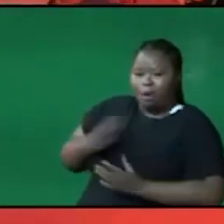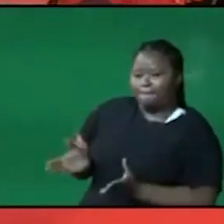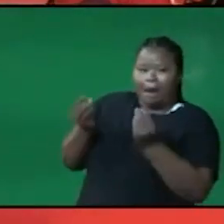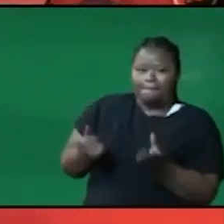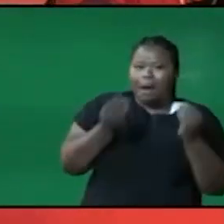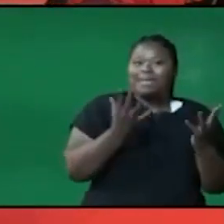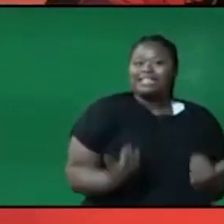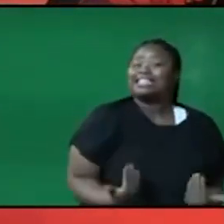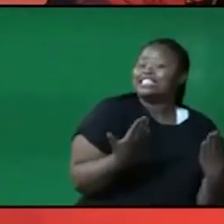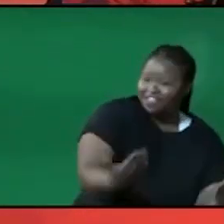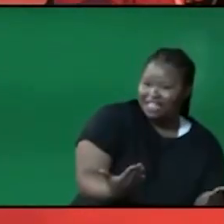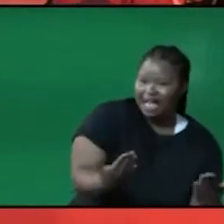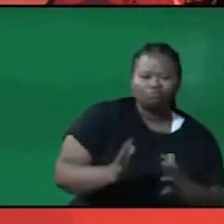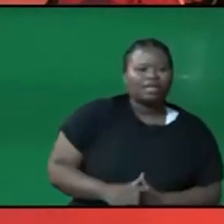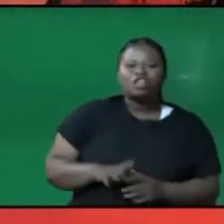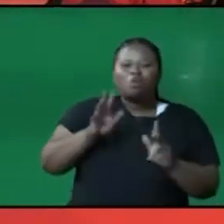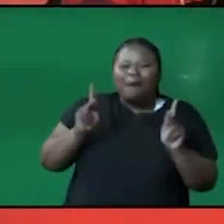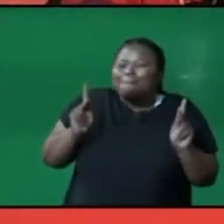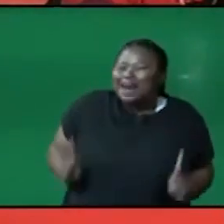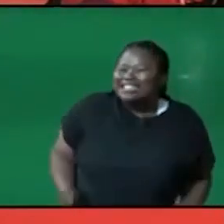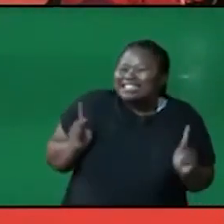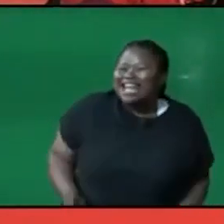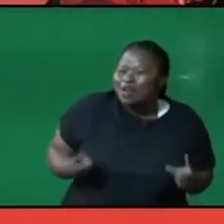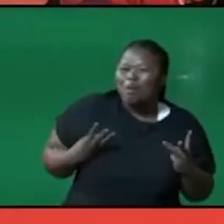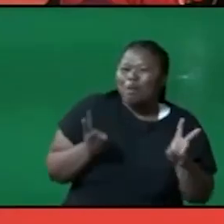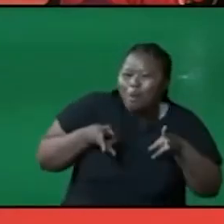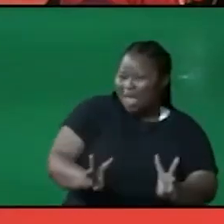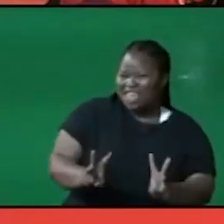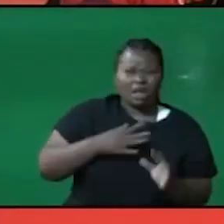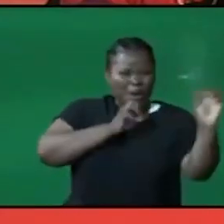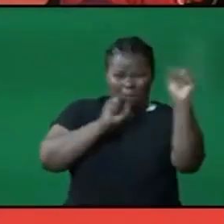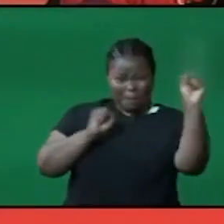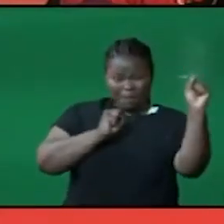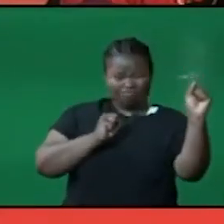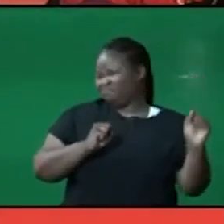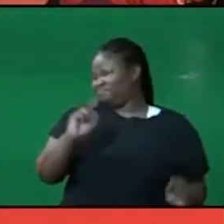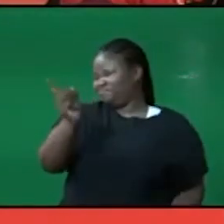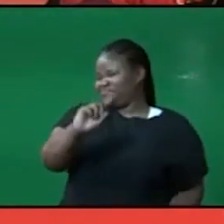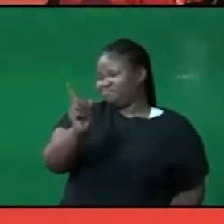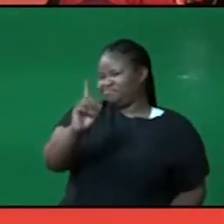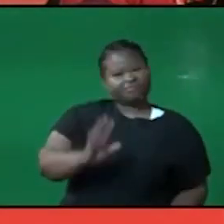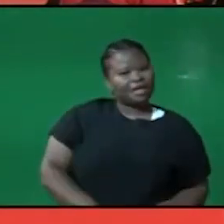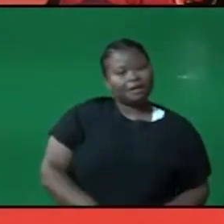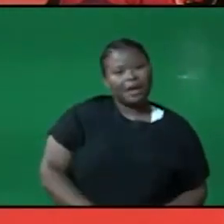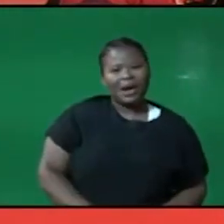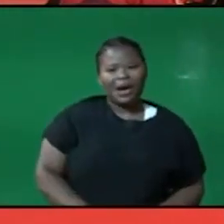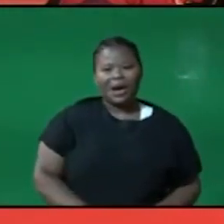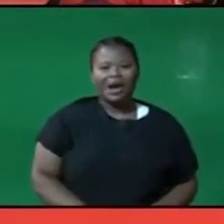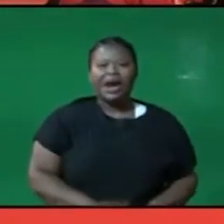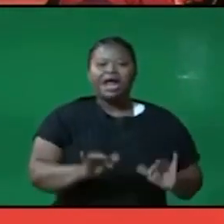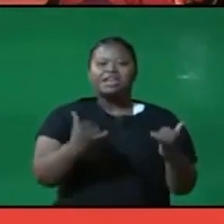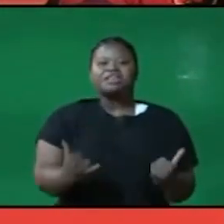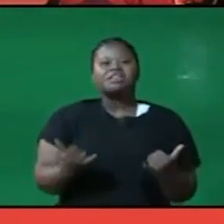services in practical terms, not just talking, lip service. So let's